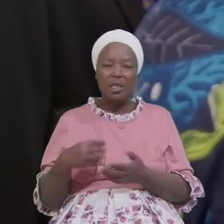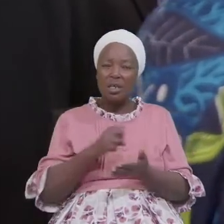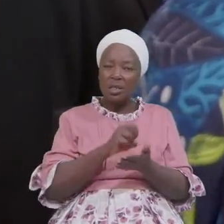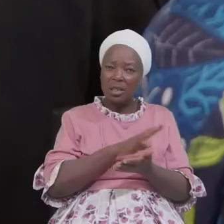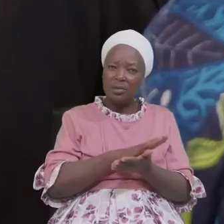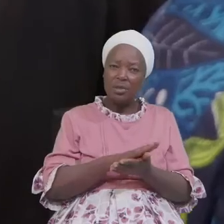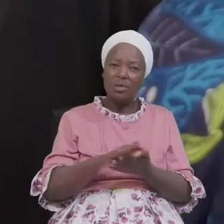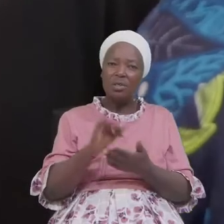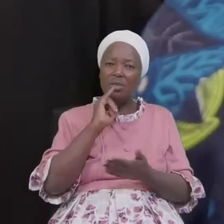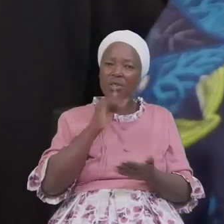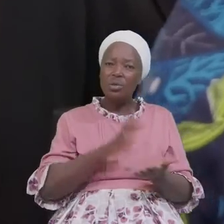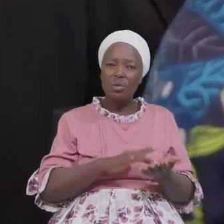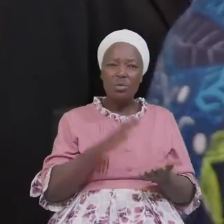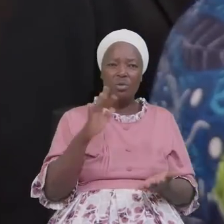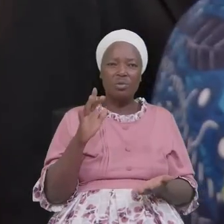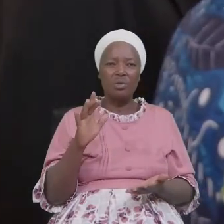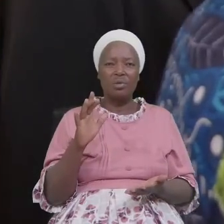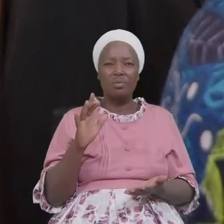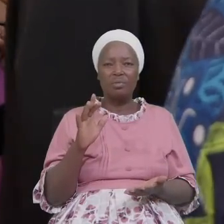Sanctification is glorious.